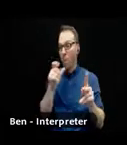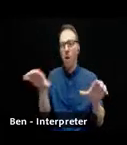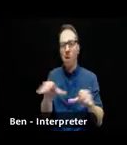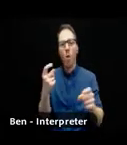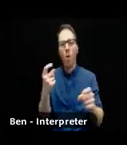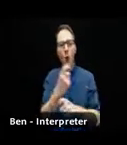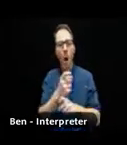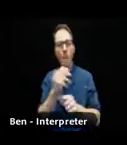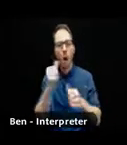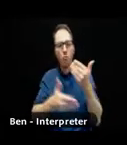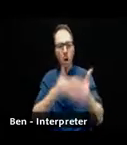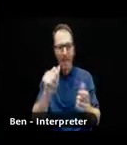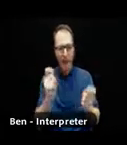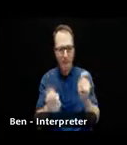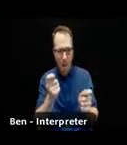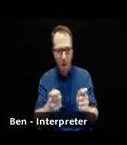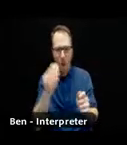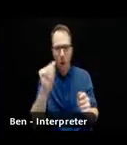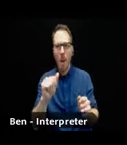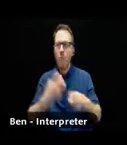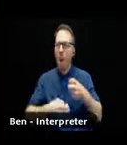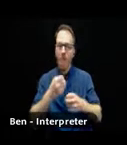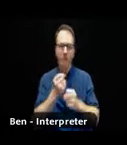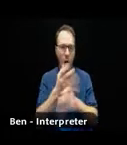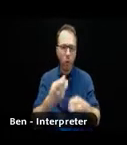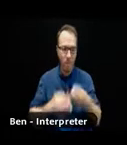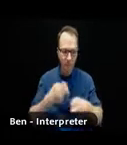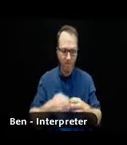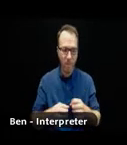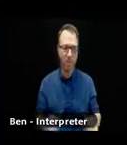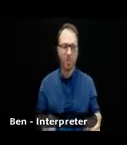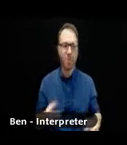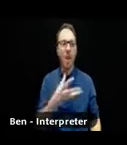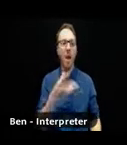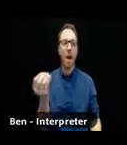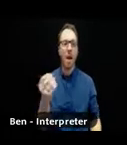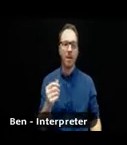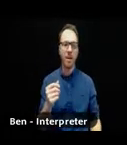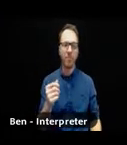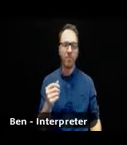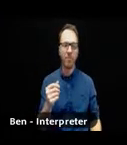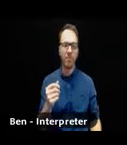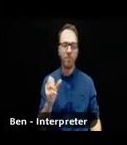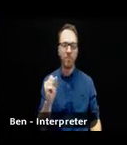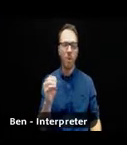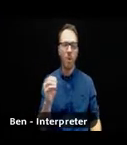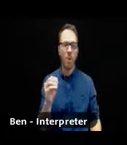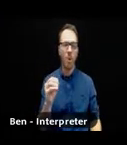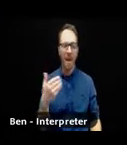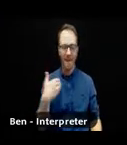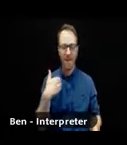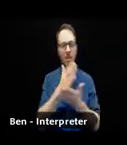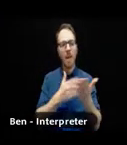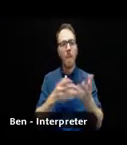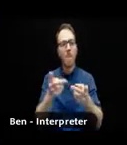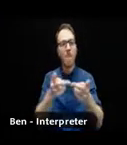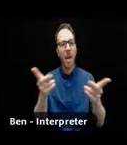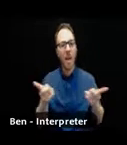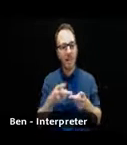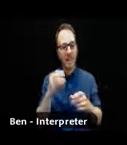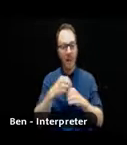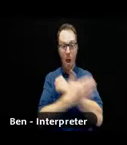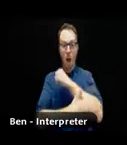manipulated, could be problematic. So you know, there are places in this country where